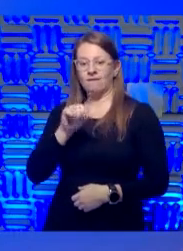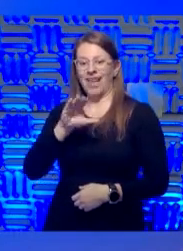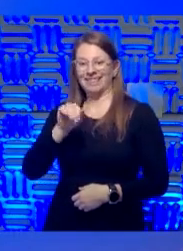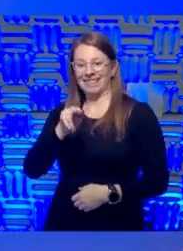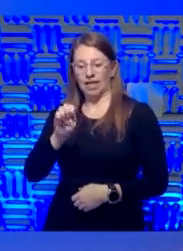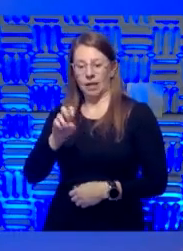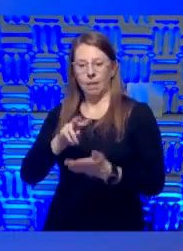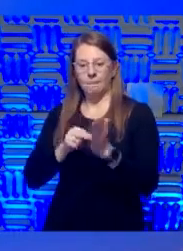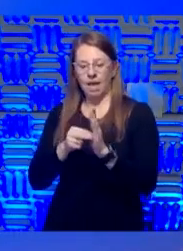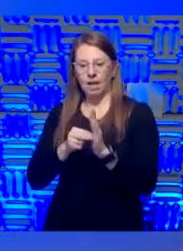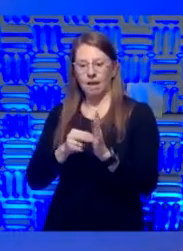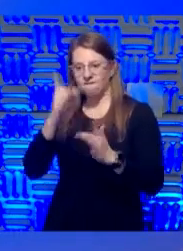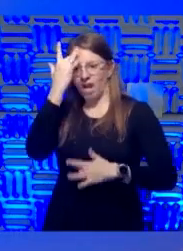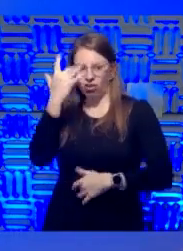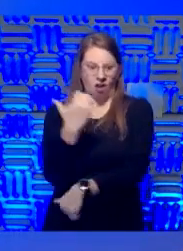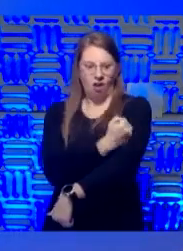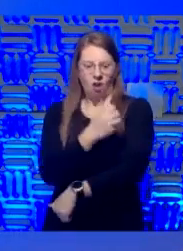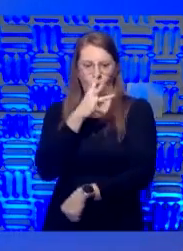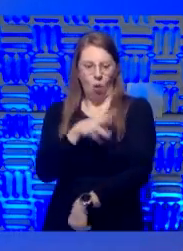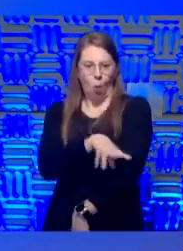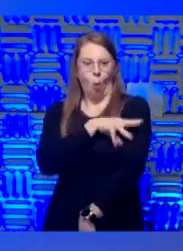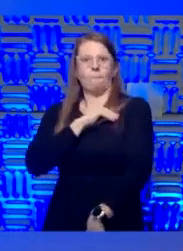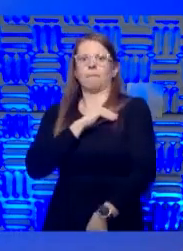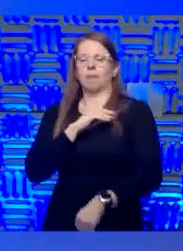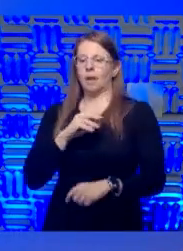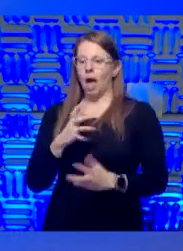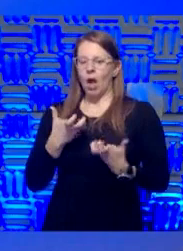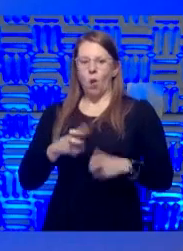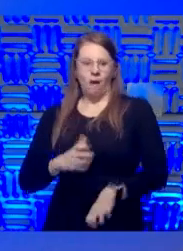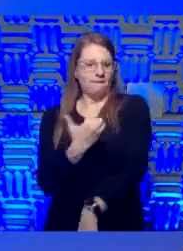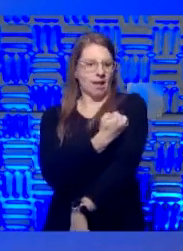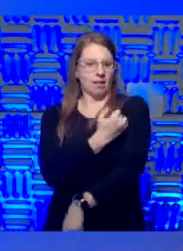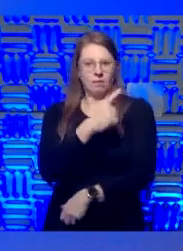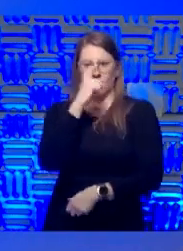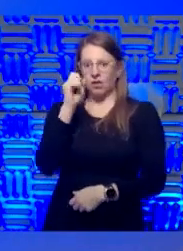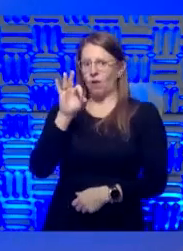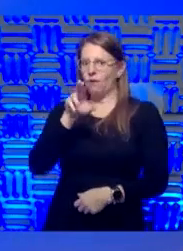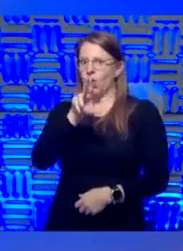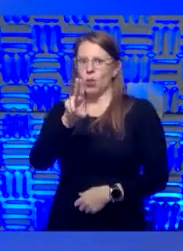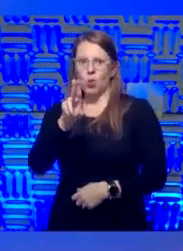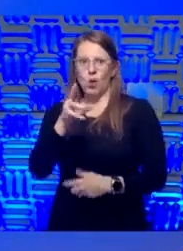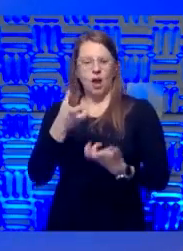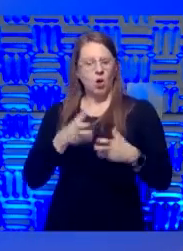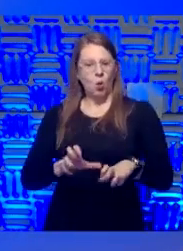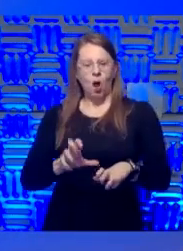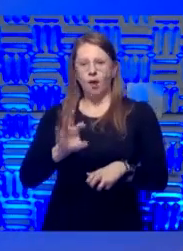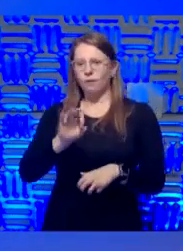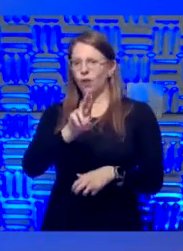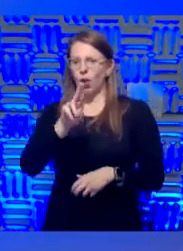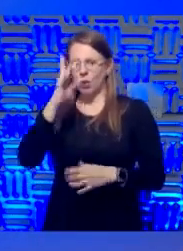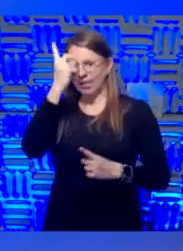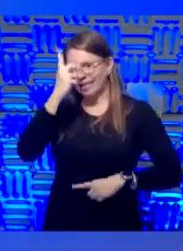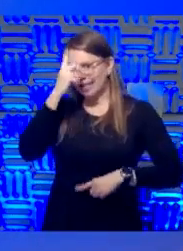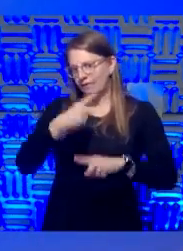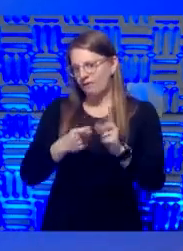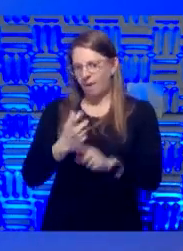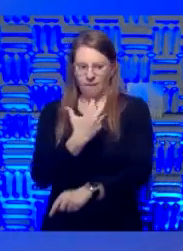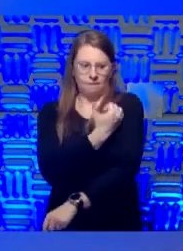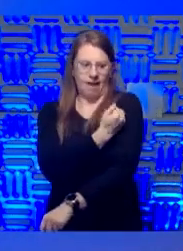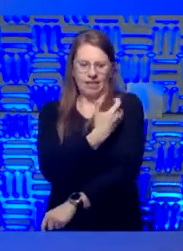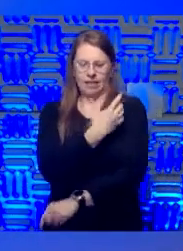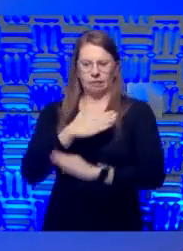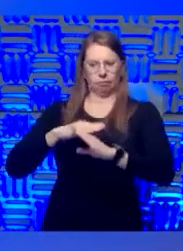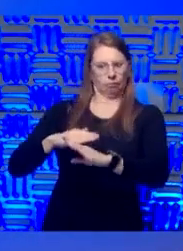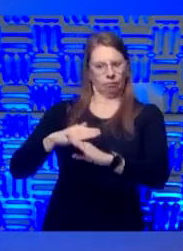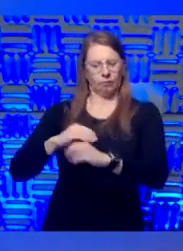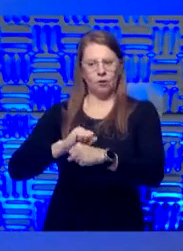infection. A lot of people say, I don't want this vaccine, especially flu. I don't want to get influenza disease from the vaccine. That will